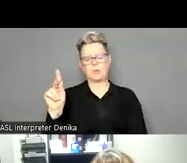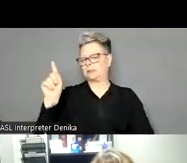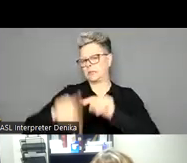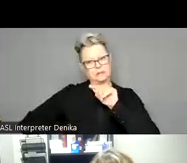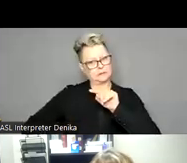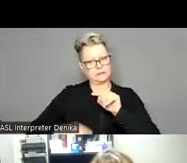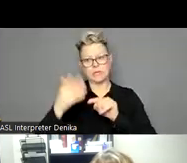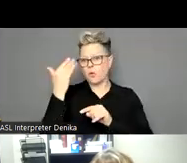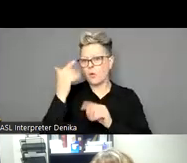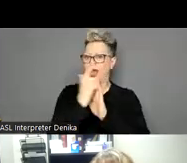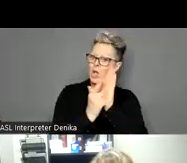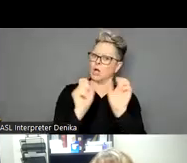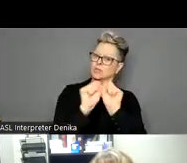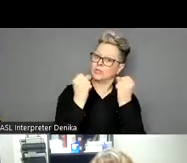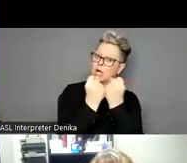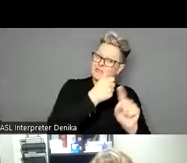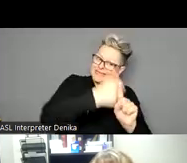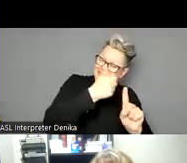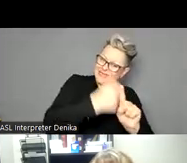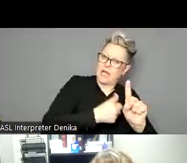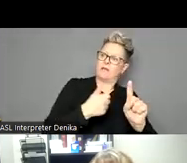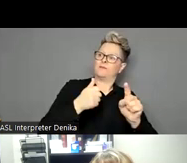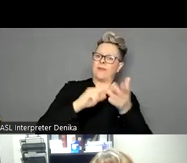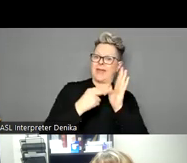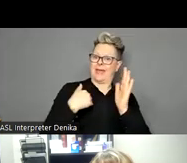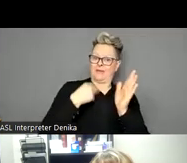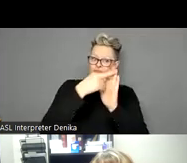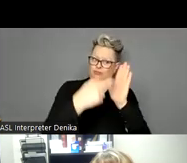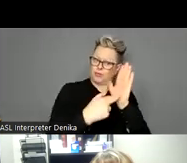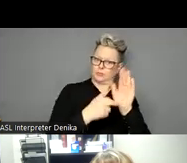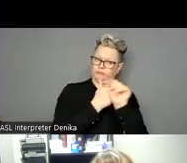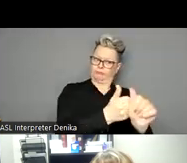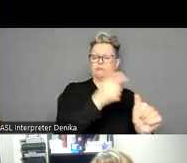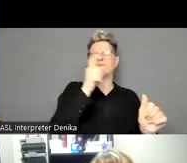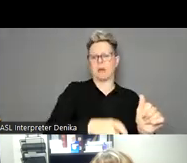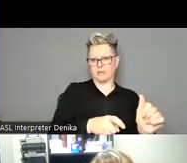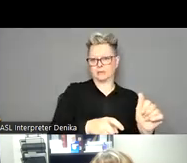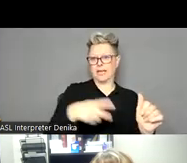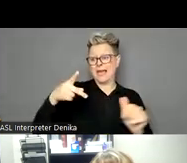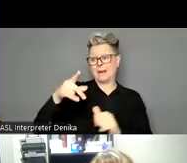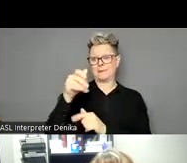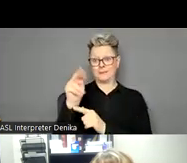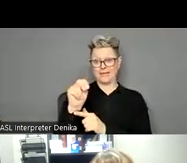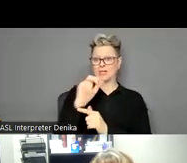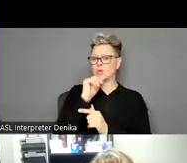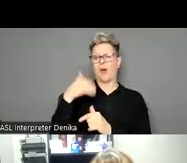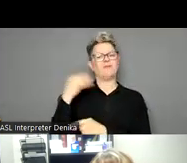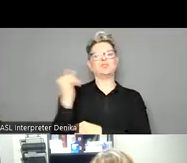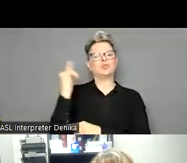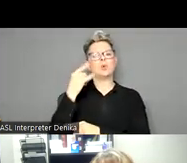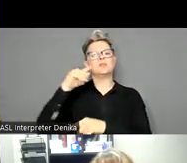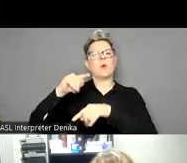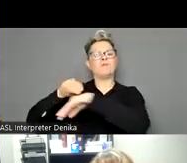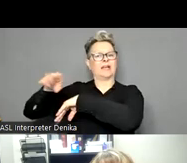Law Society regulates lawyers providing legal advice, and we at PLIAN we're not insured to give legal advice.